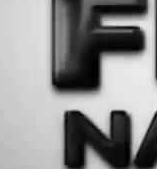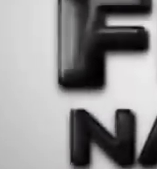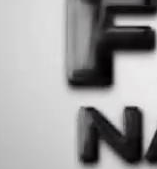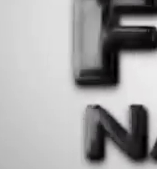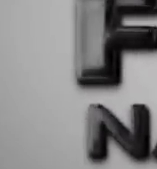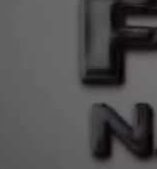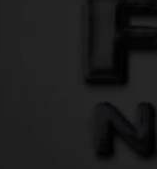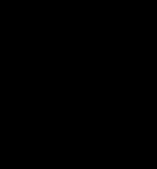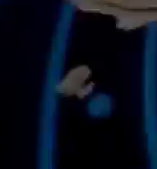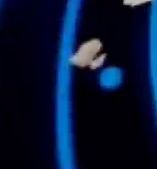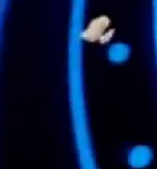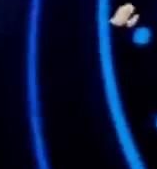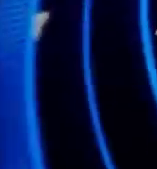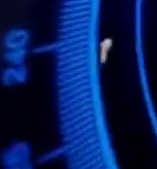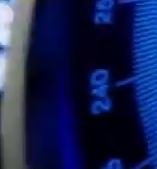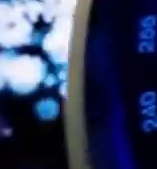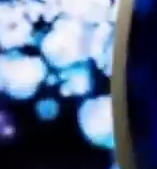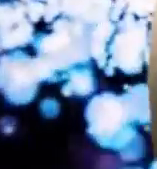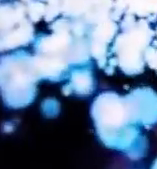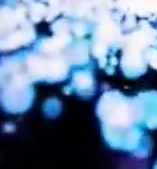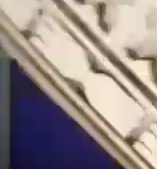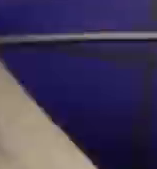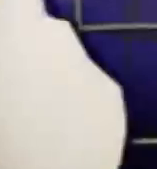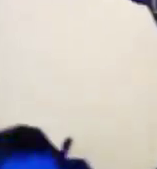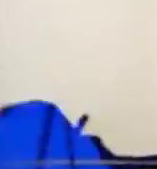Radio Fiji 1 Nandom.